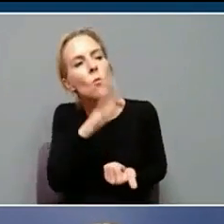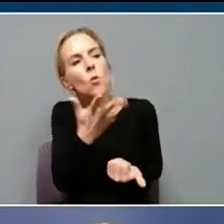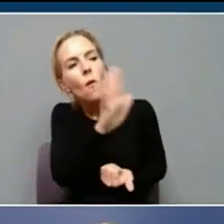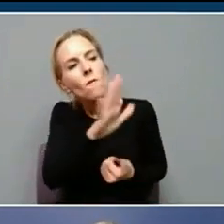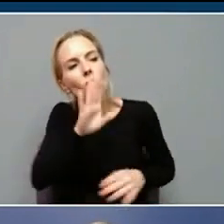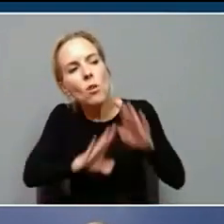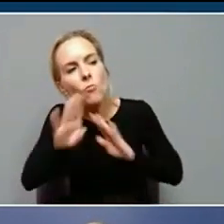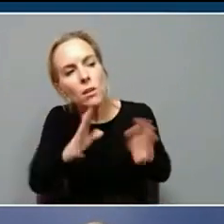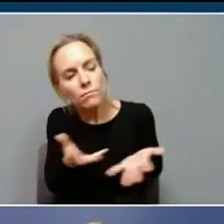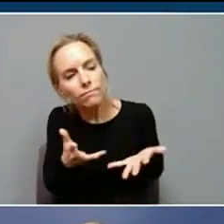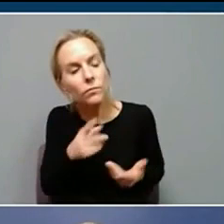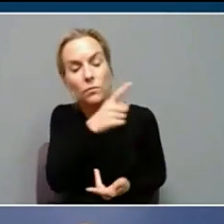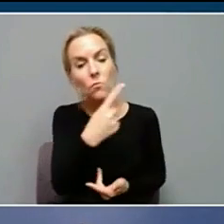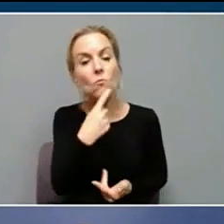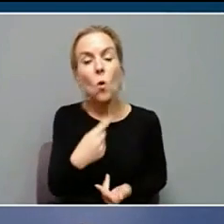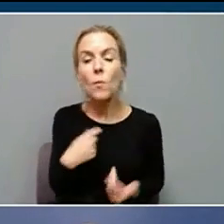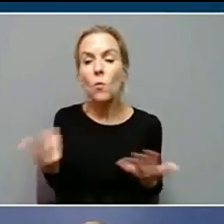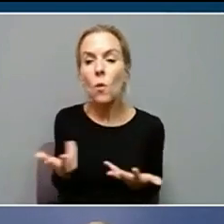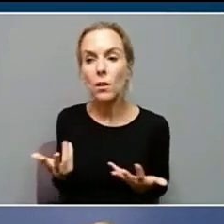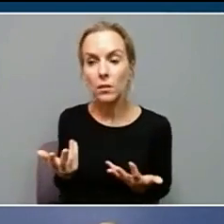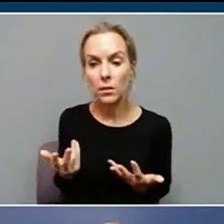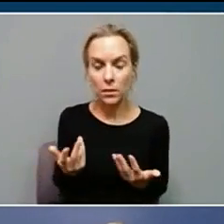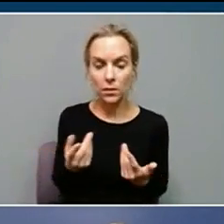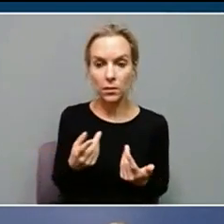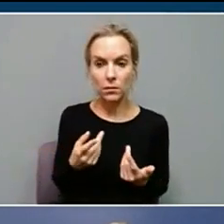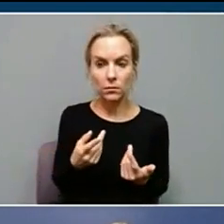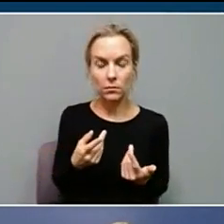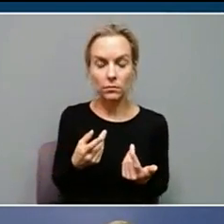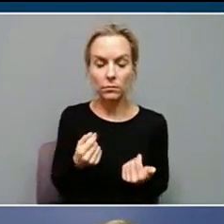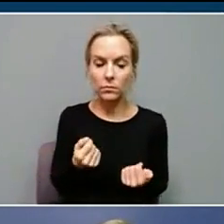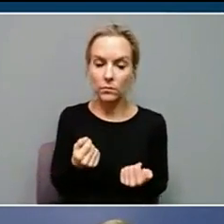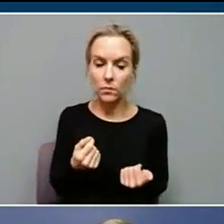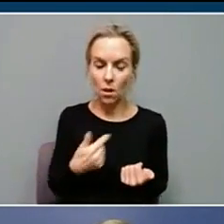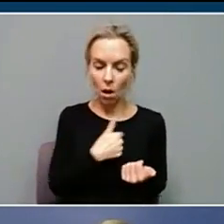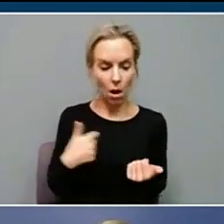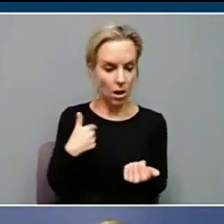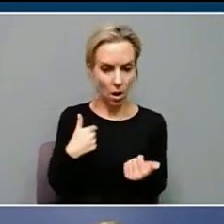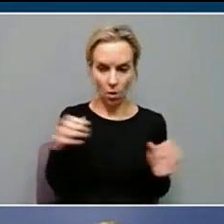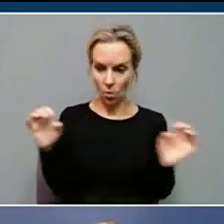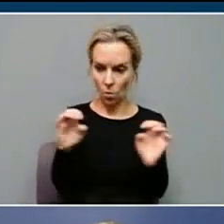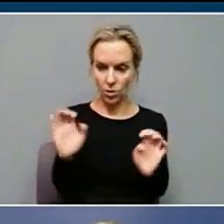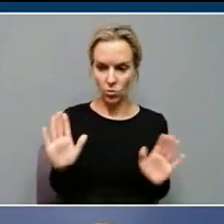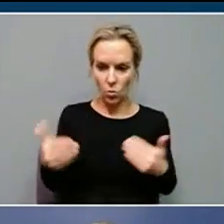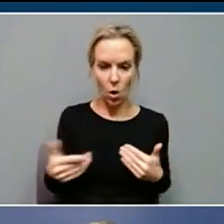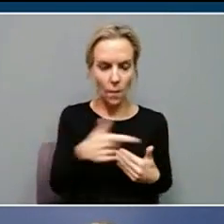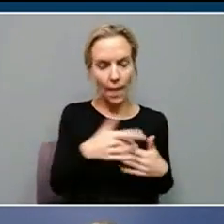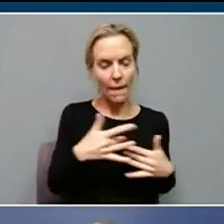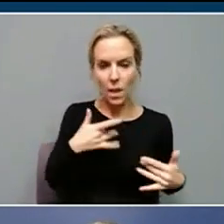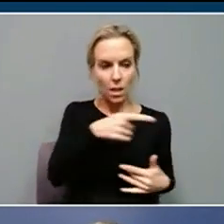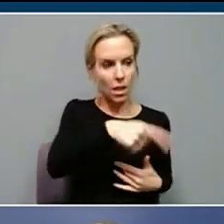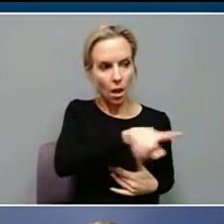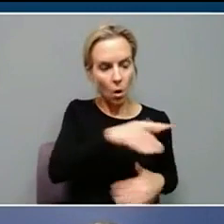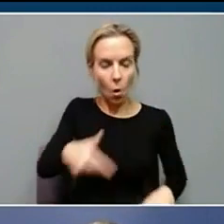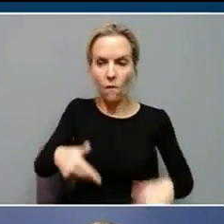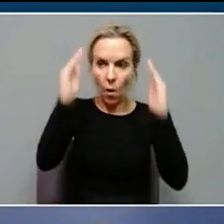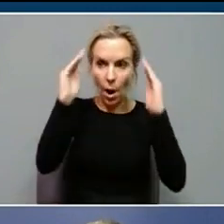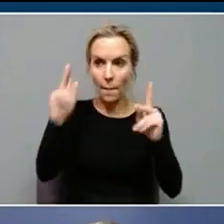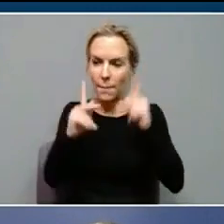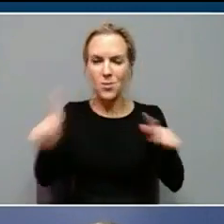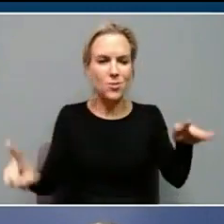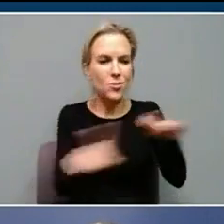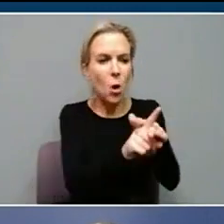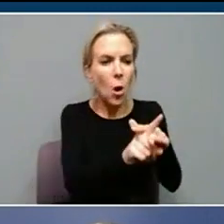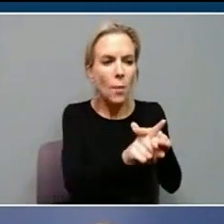And what they told me to a person was, our emergency rooms are overwhelmed. And we got people that show up there just to get a